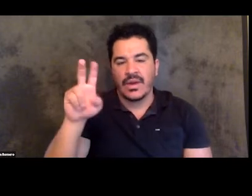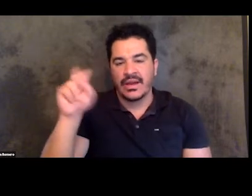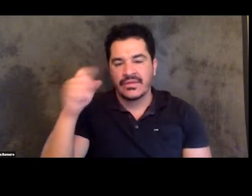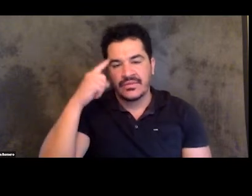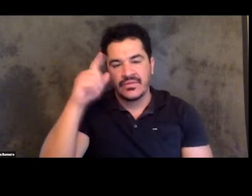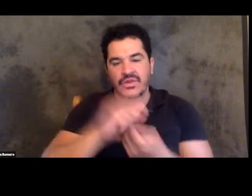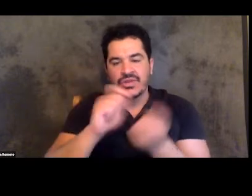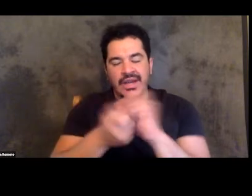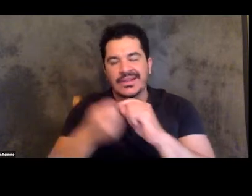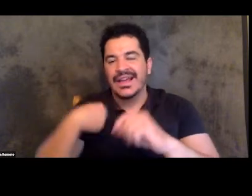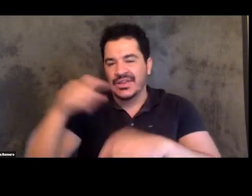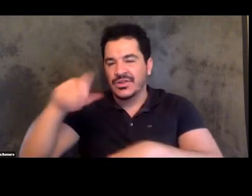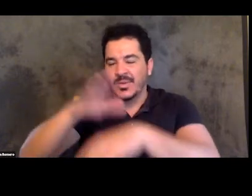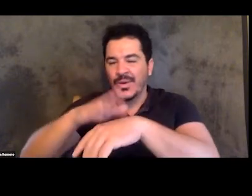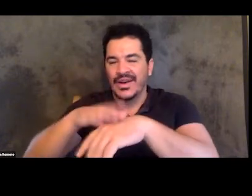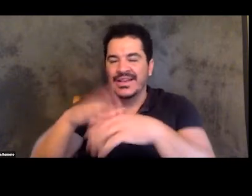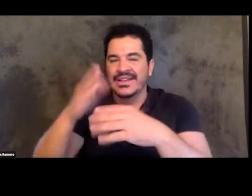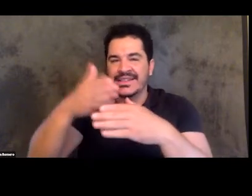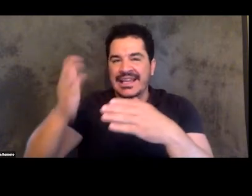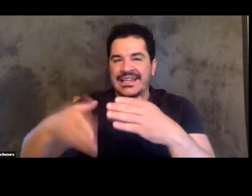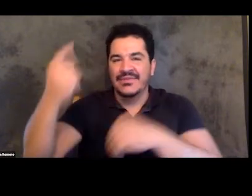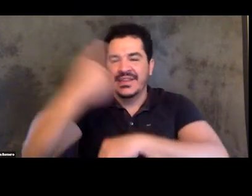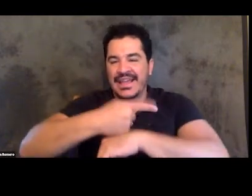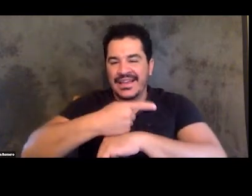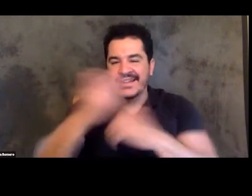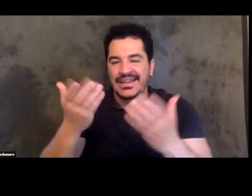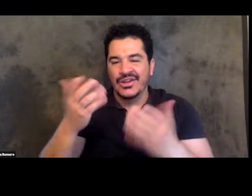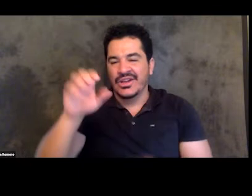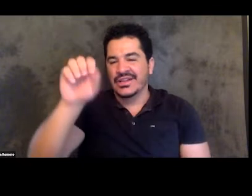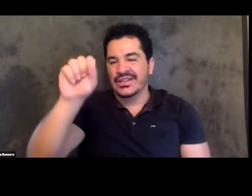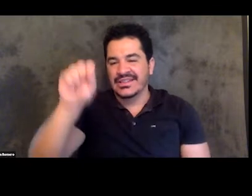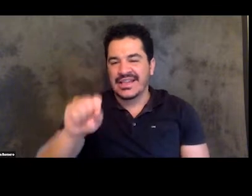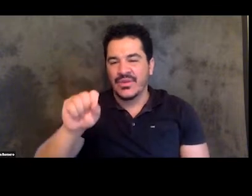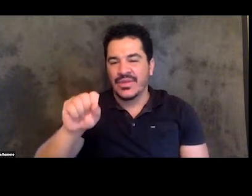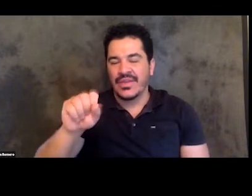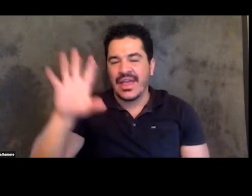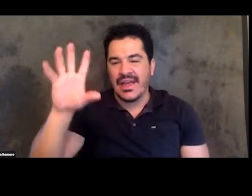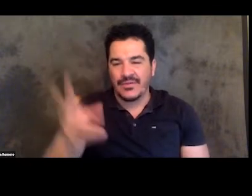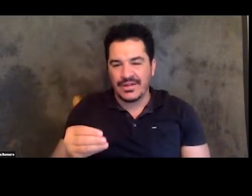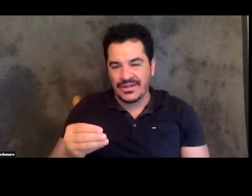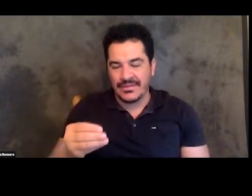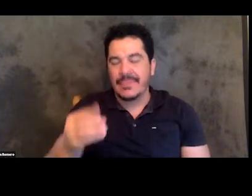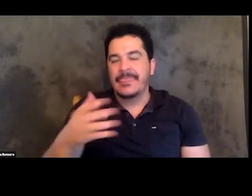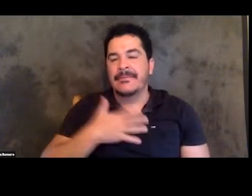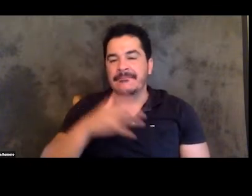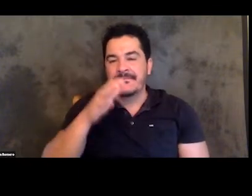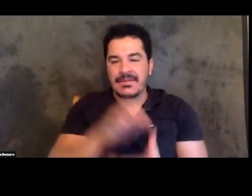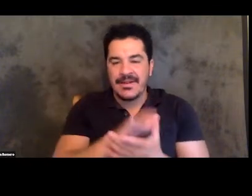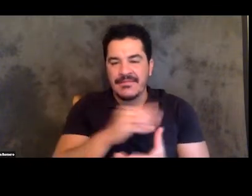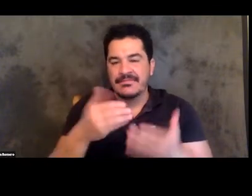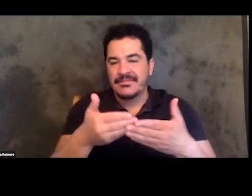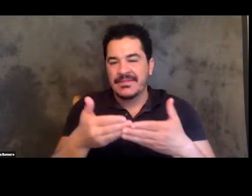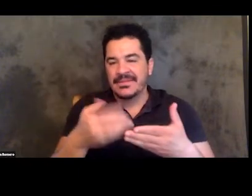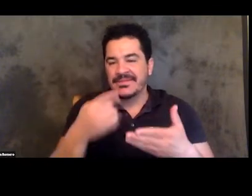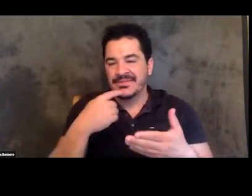Africa, and my wife and my 6-year-old baby are due back home any minute, and we're all working from home here. So if you hear any disruption in the background,